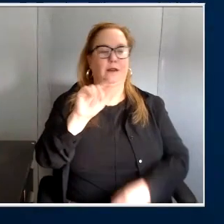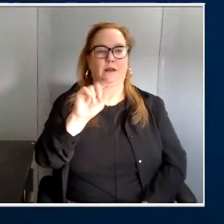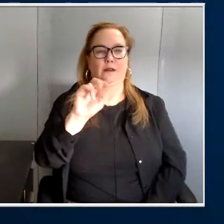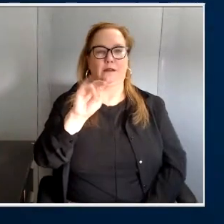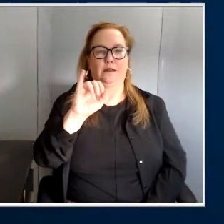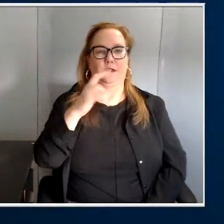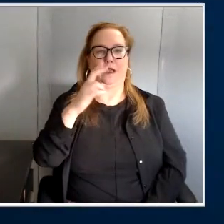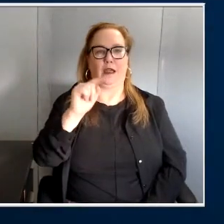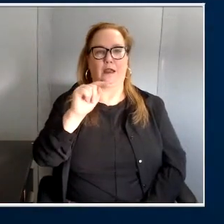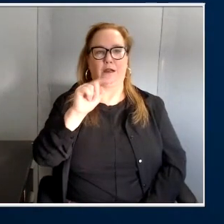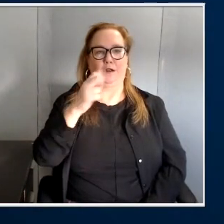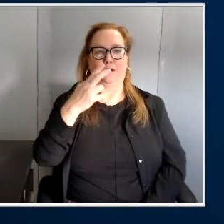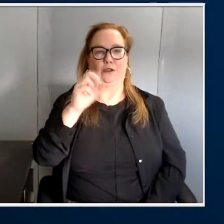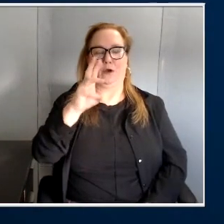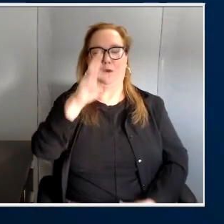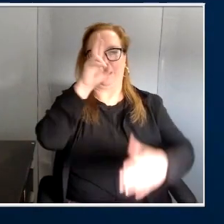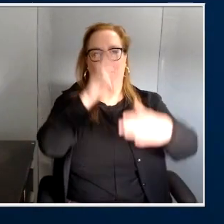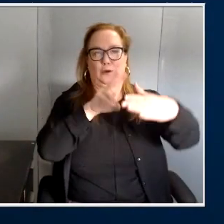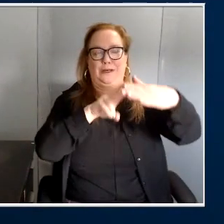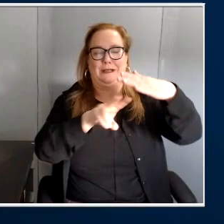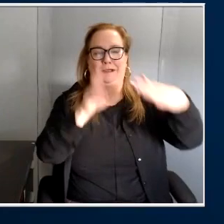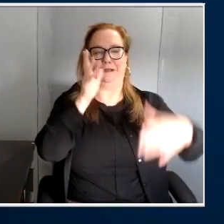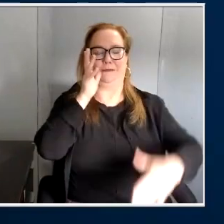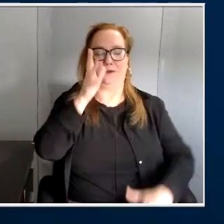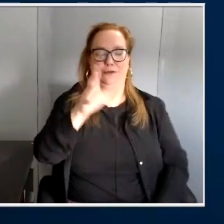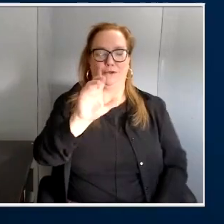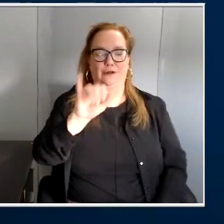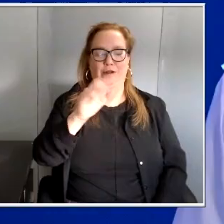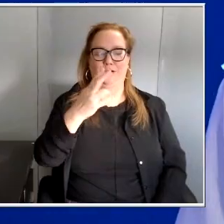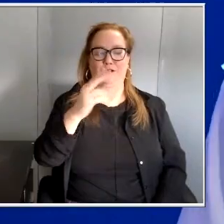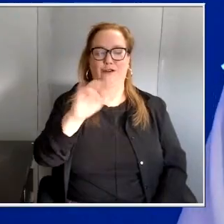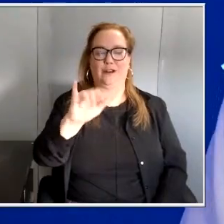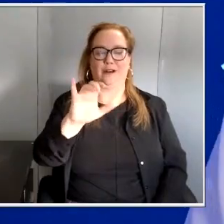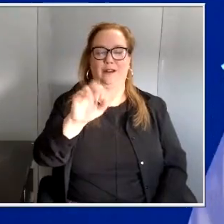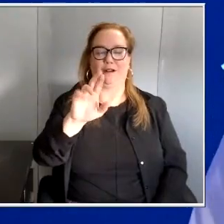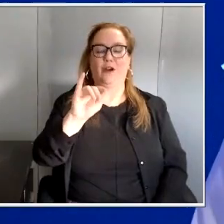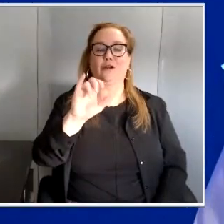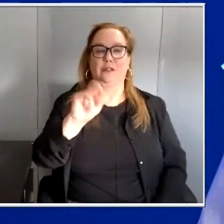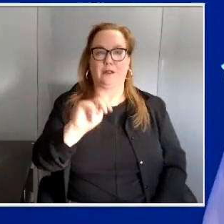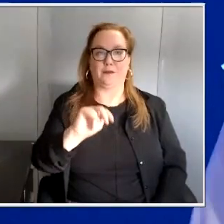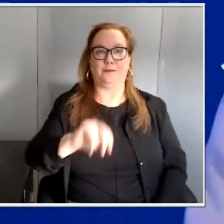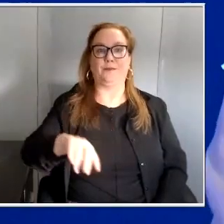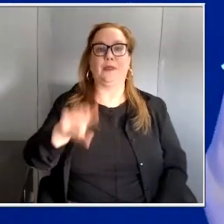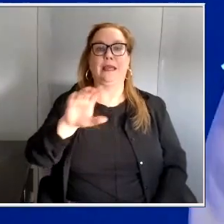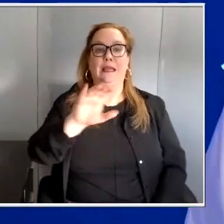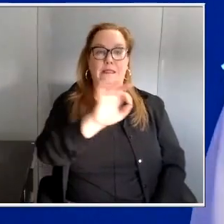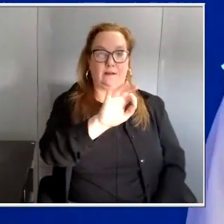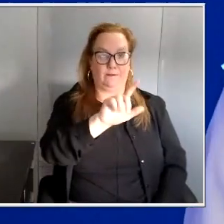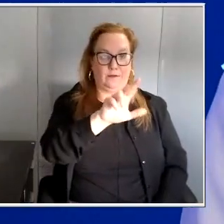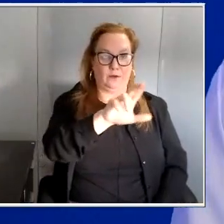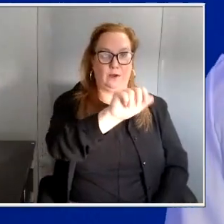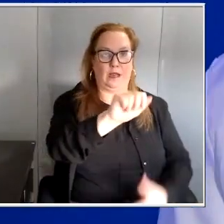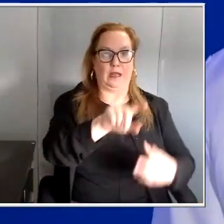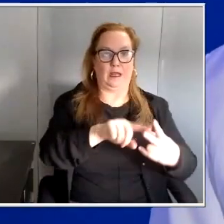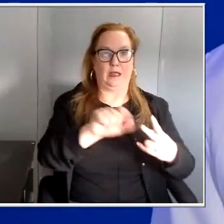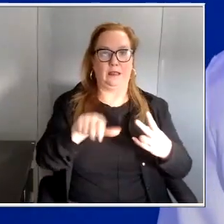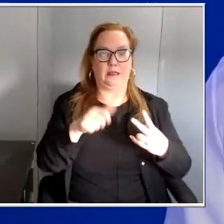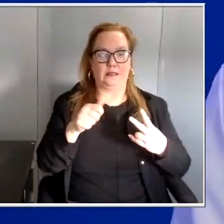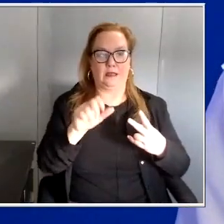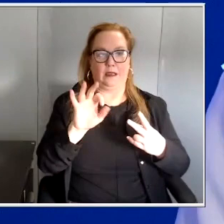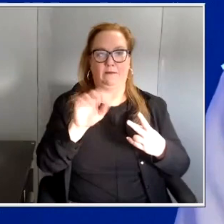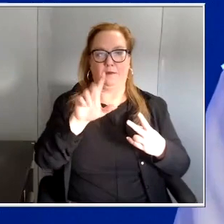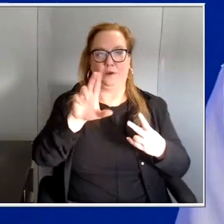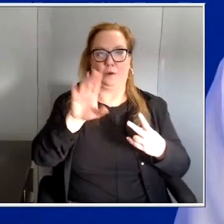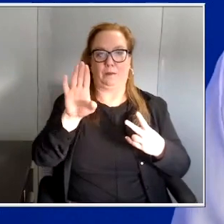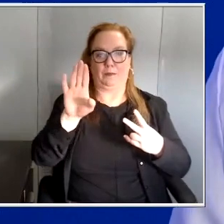future. Yeah, right. Okay, so, the H3N2 is an influenza A. The other one that we saw up there was an influenza B. There